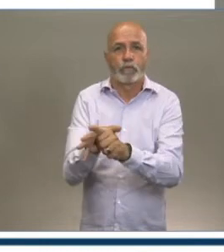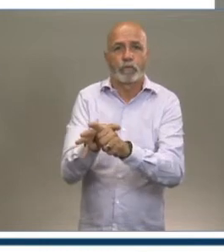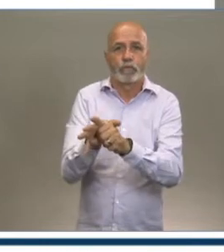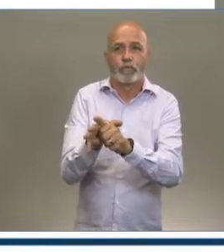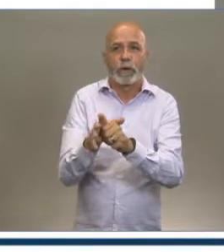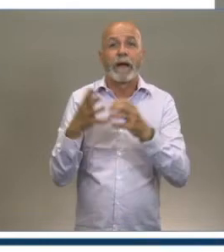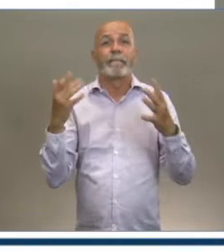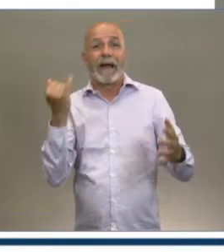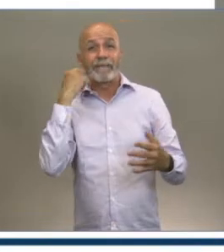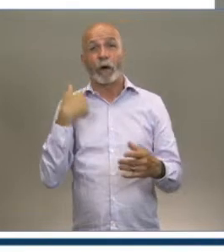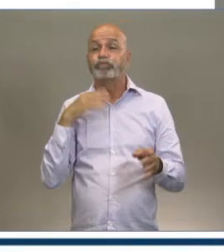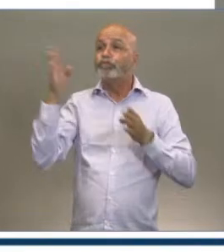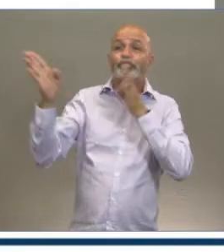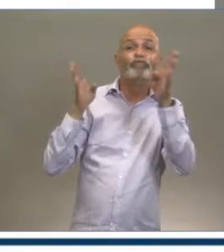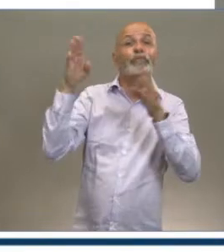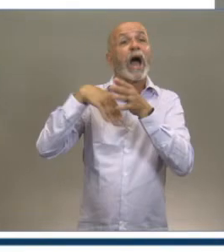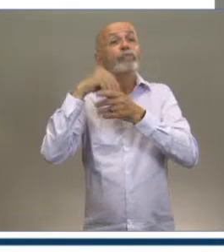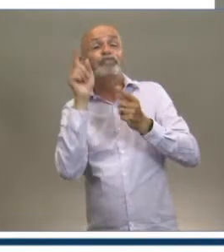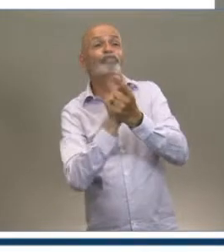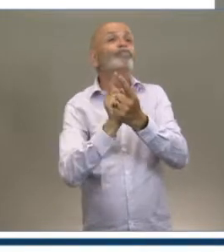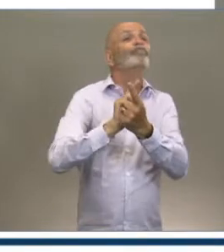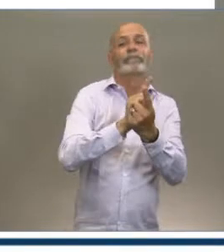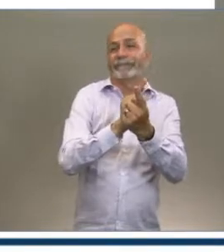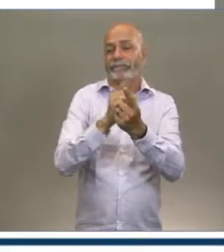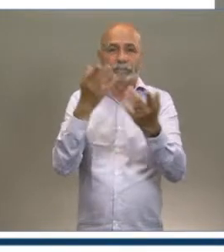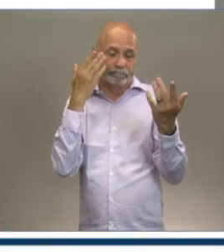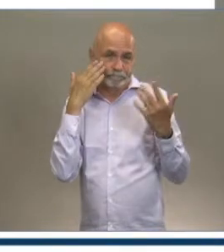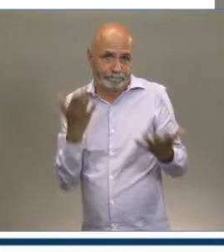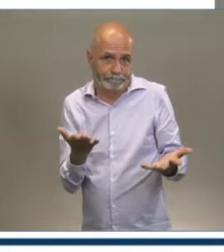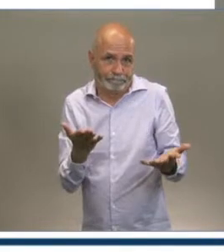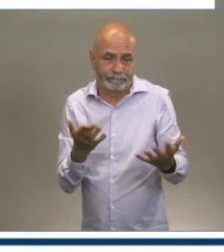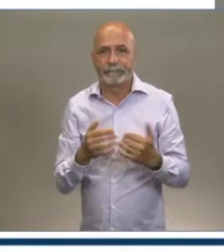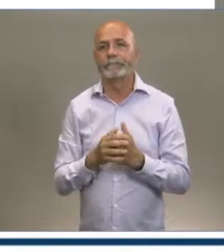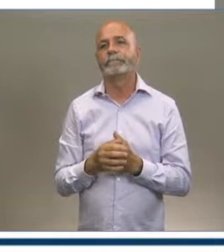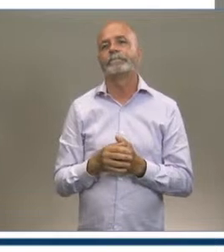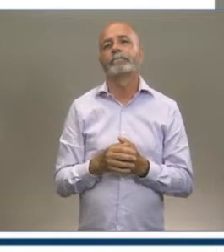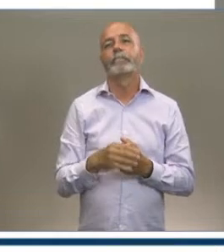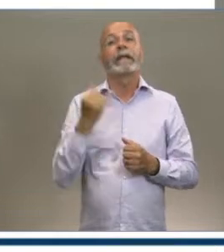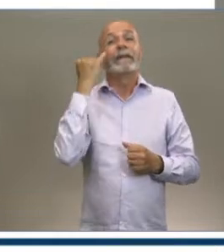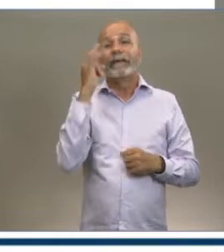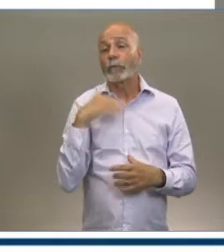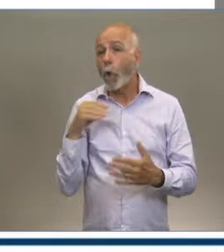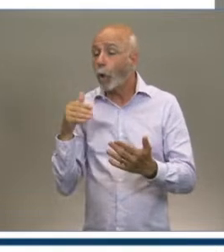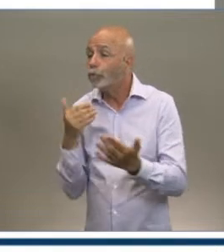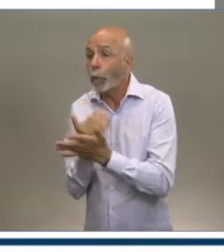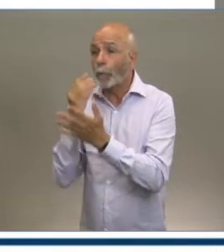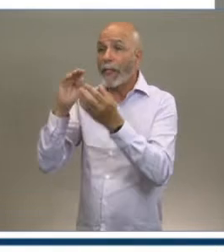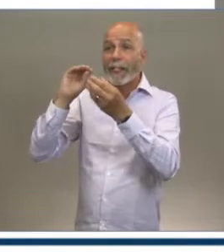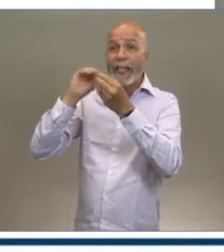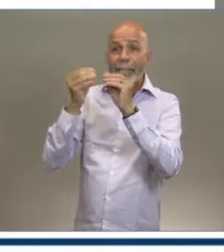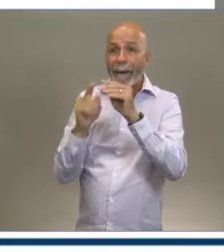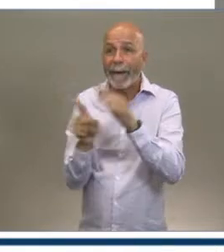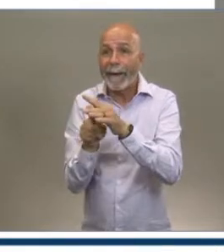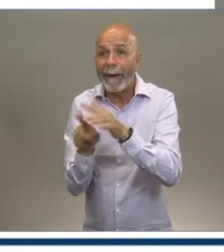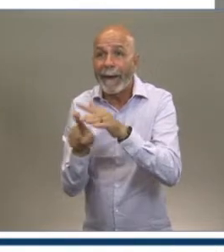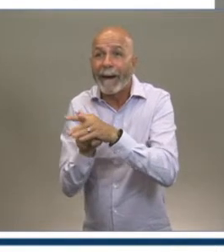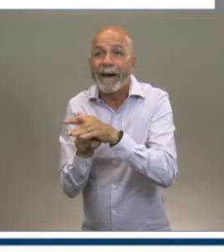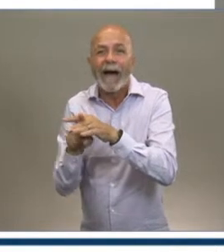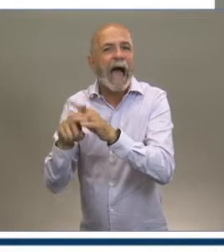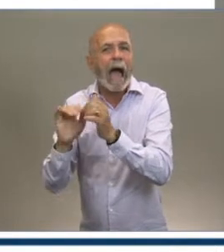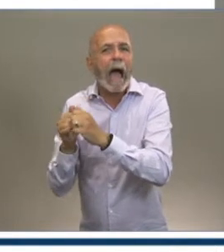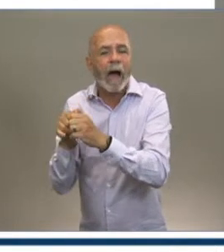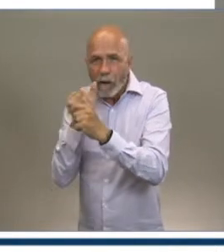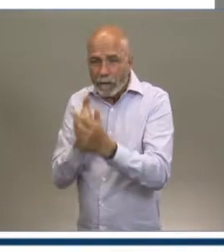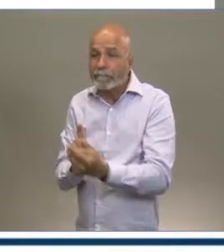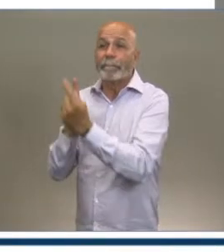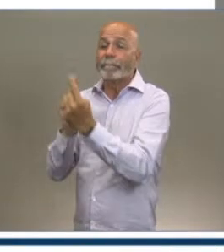increasing. The number of contacts connected to each new case is higher than we'd like to see, and the testing is lower than we'd